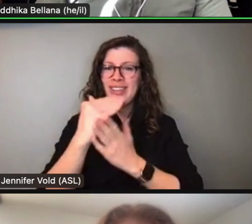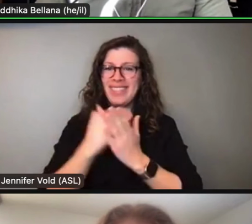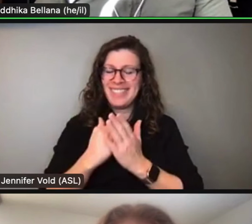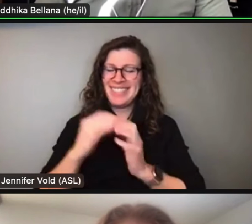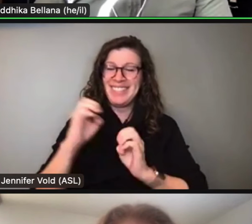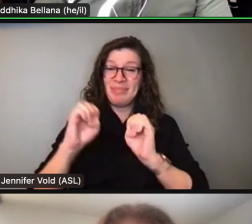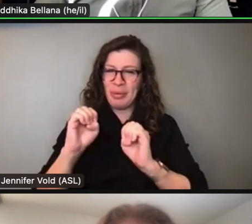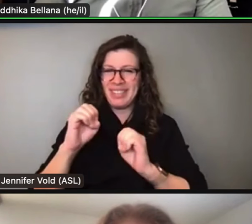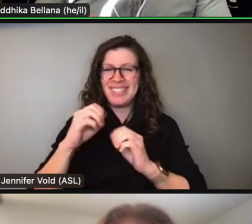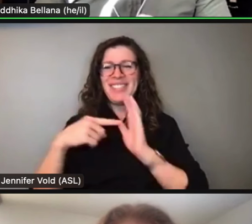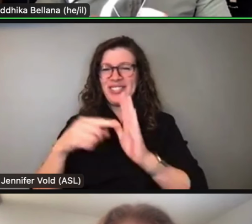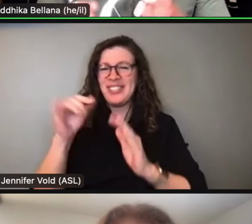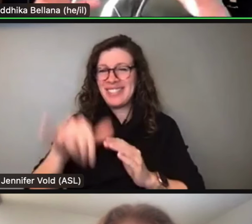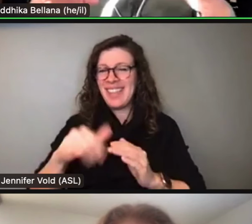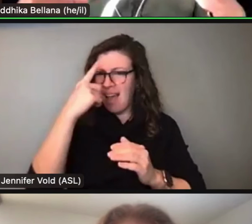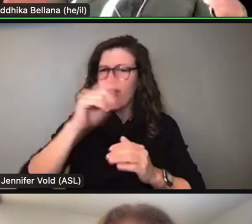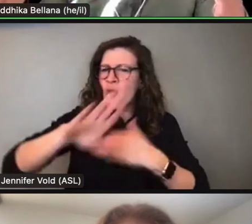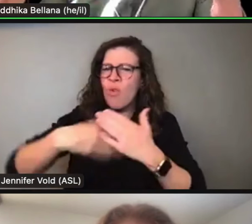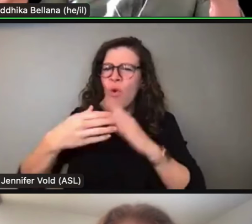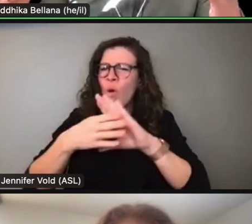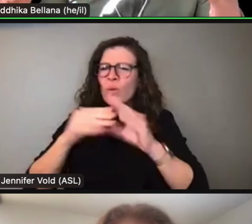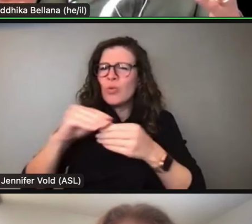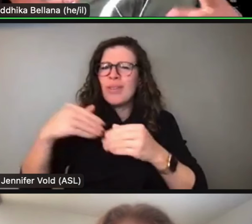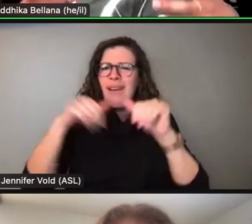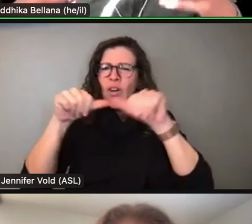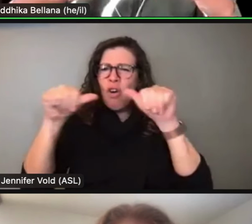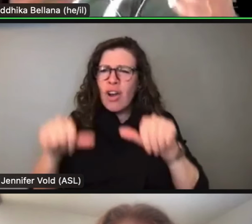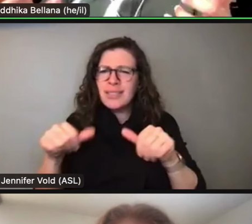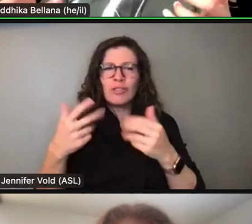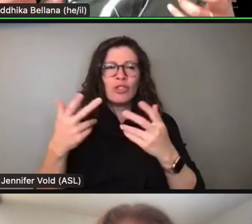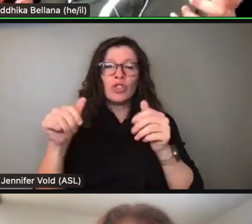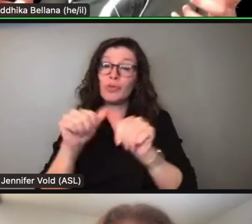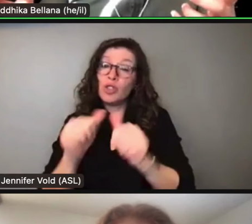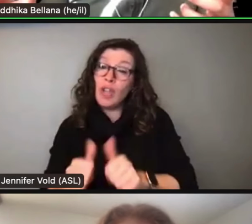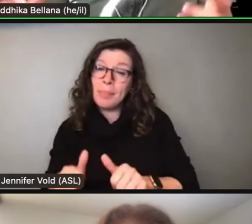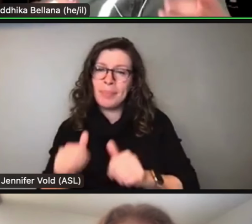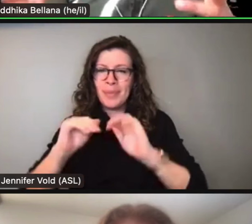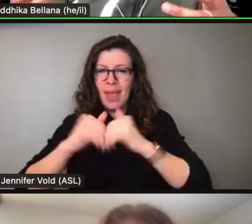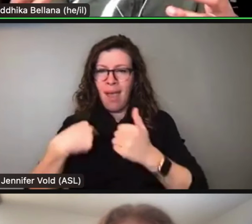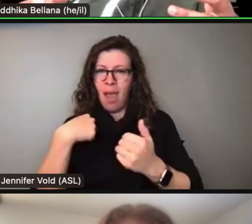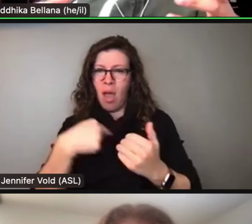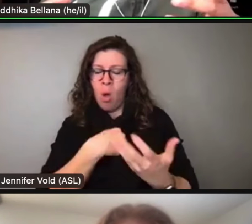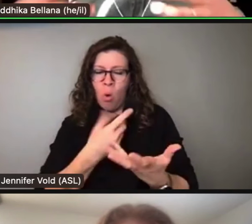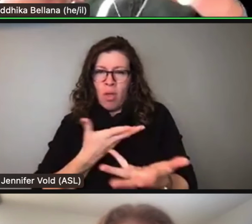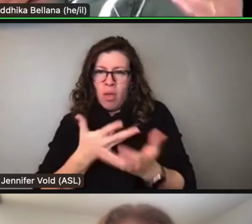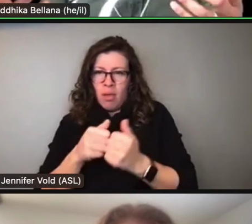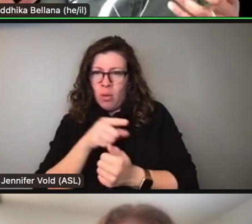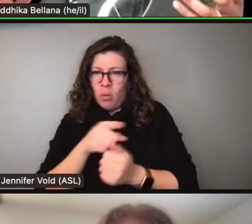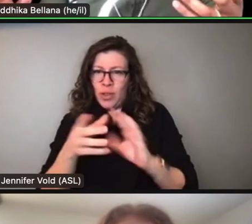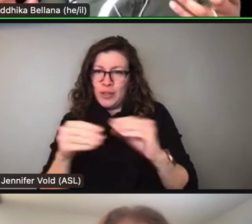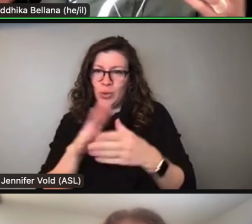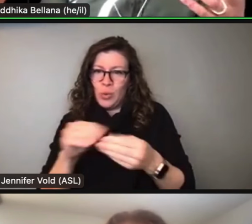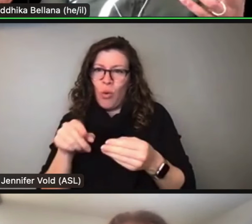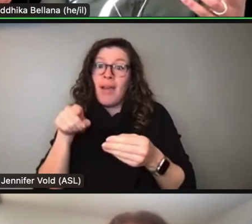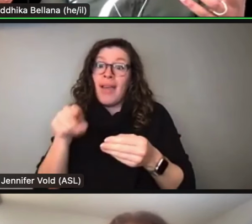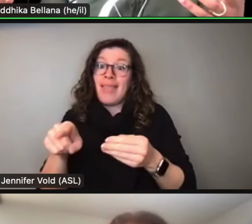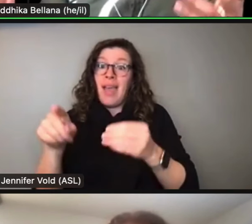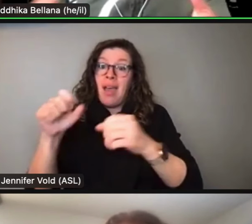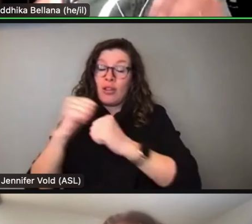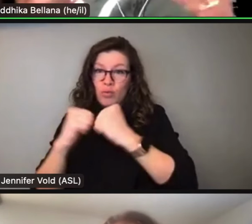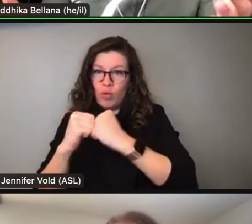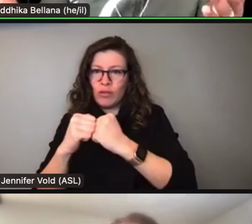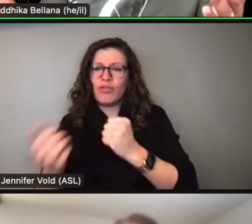a architecture. They have a certain shape maybe in terms of how we engage with them. That kind of facilitates deep